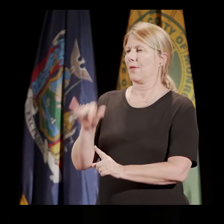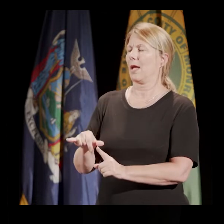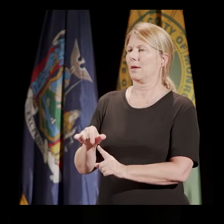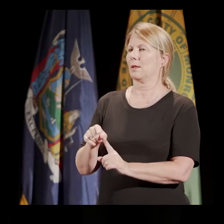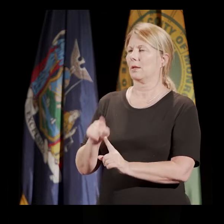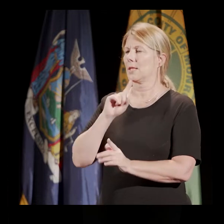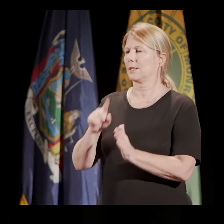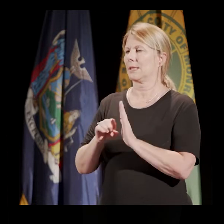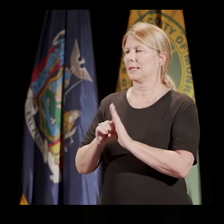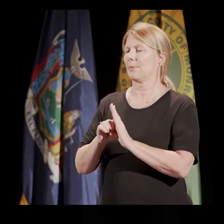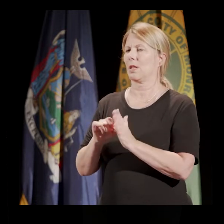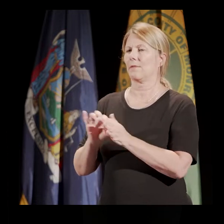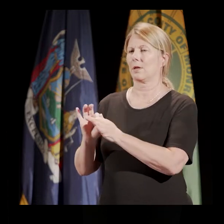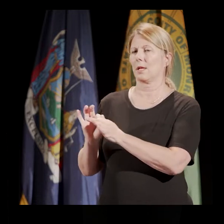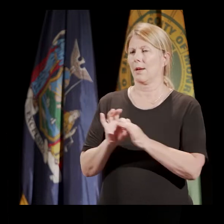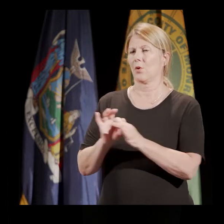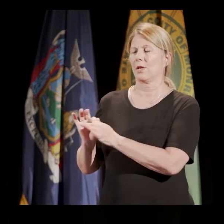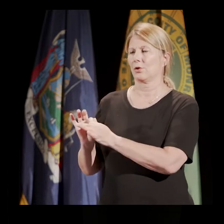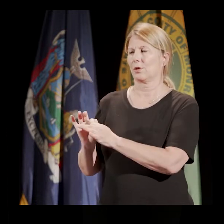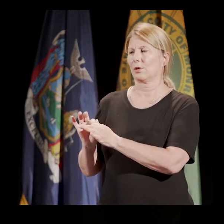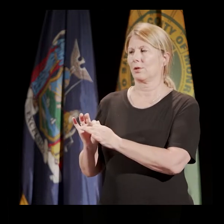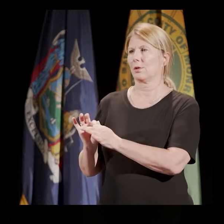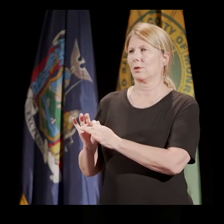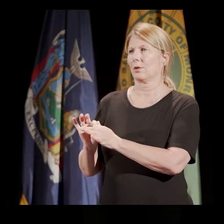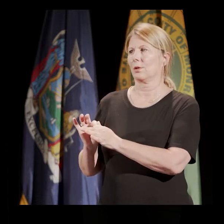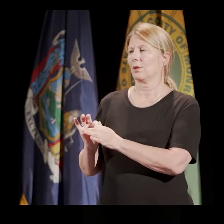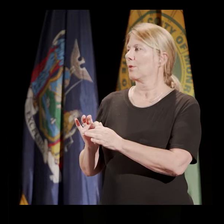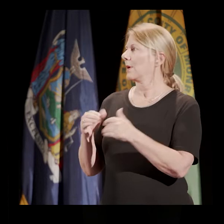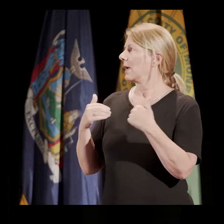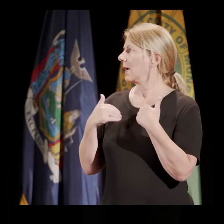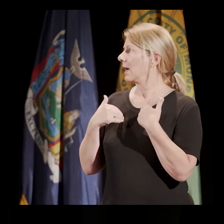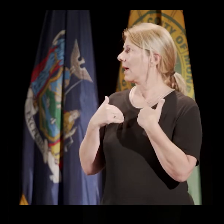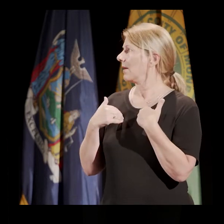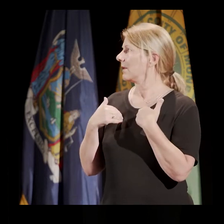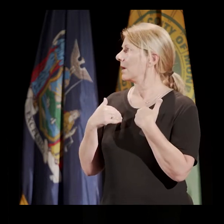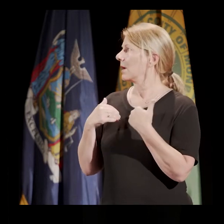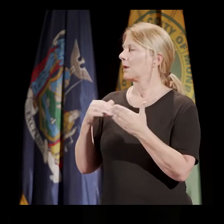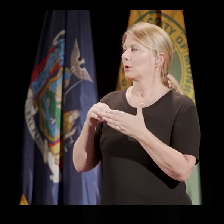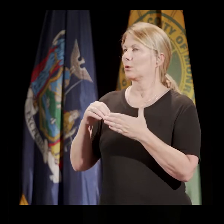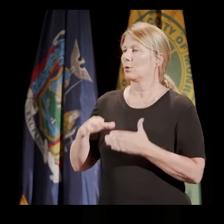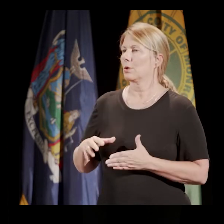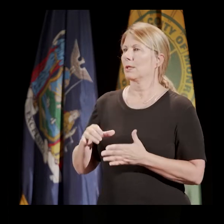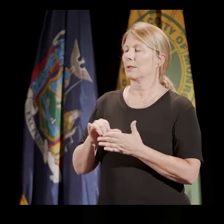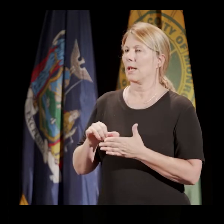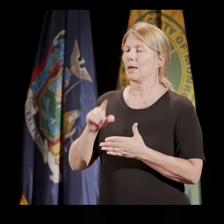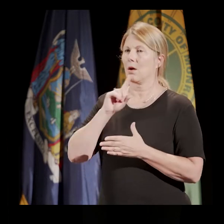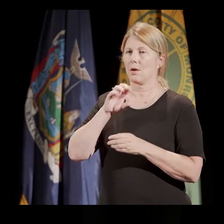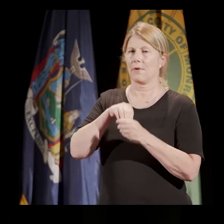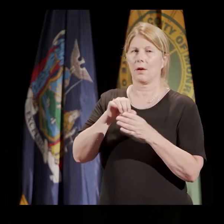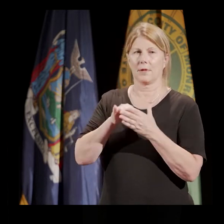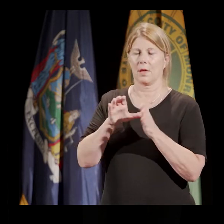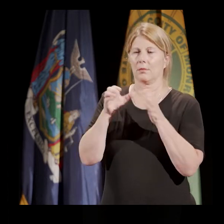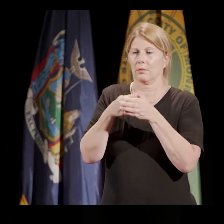example of collaboration. We had city council members that also served on that. So I want to thank those task force members for serving